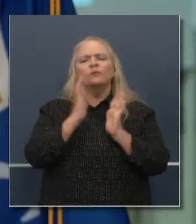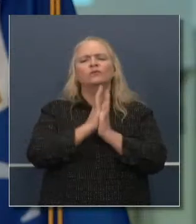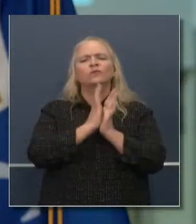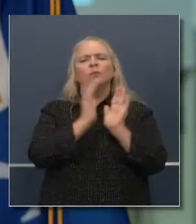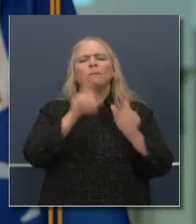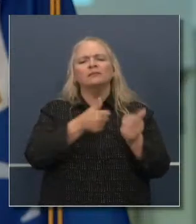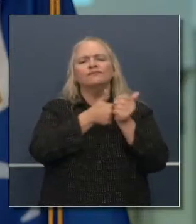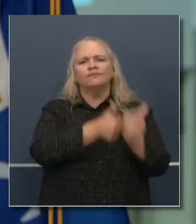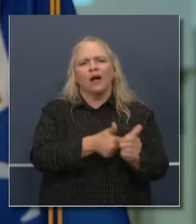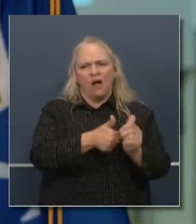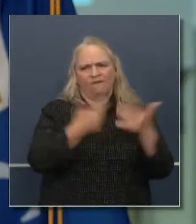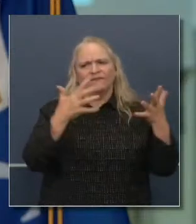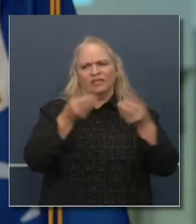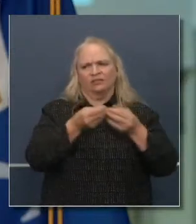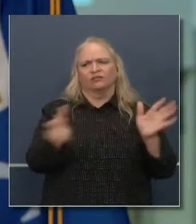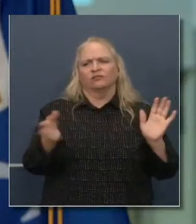to the